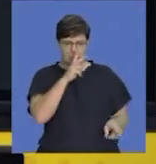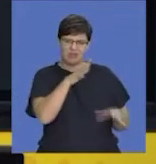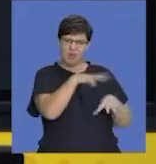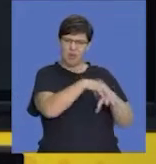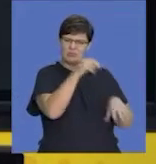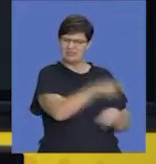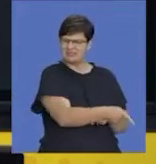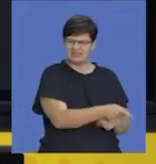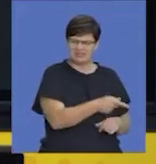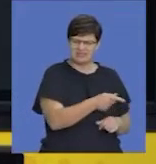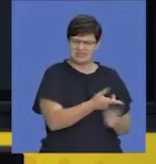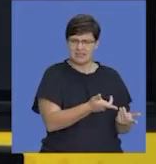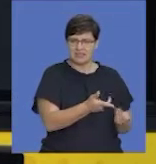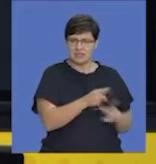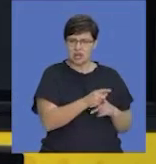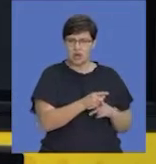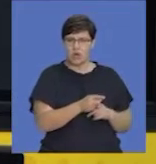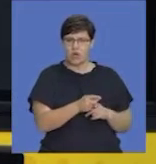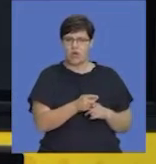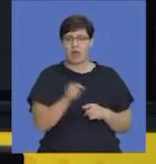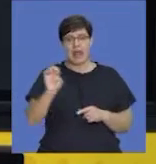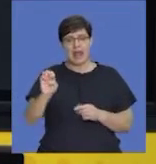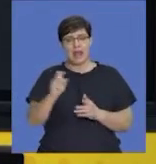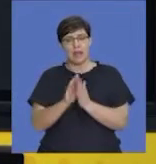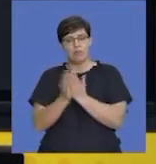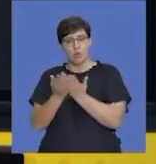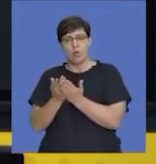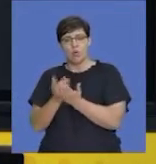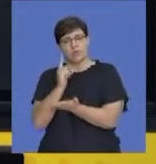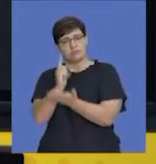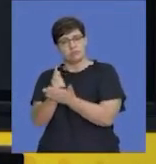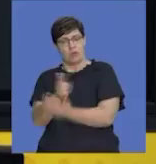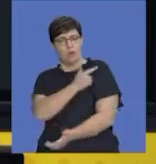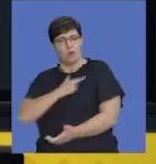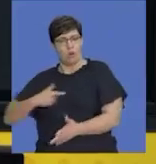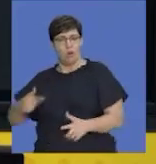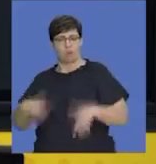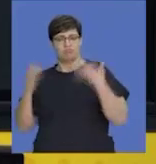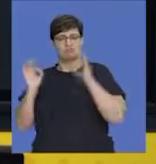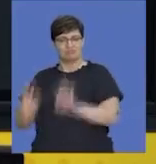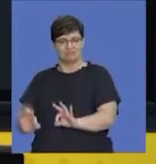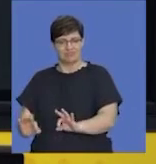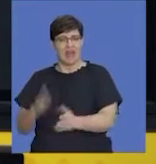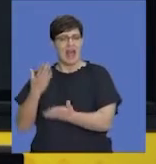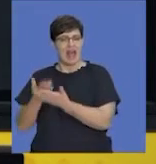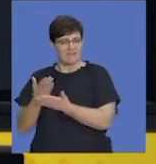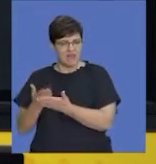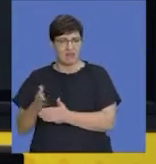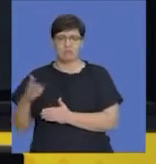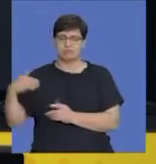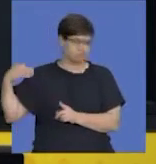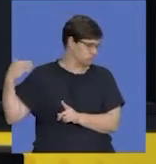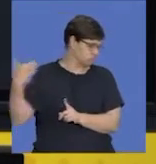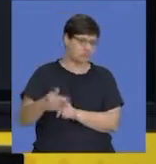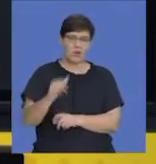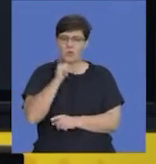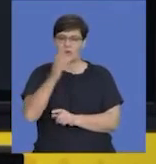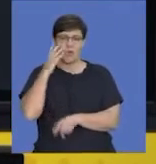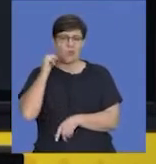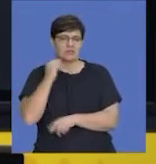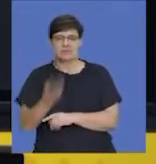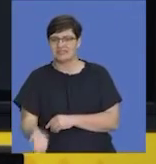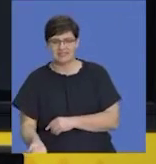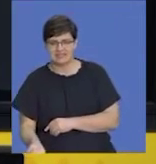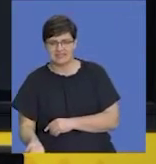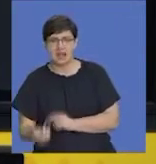the e-book has a longer shelf life, if you want to call it that, where it would be available through time, and whereas the book that